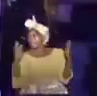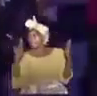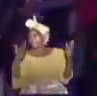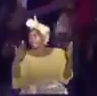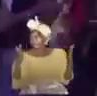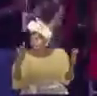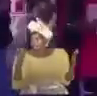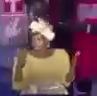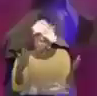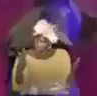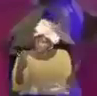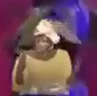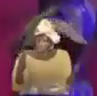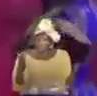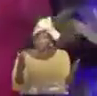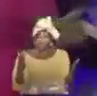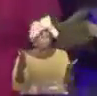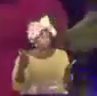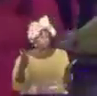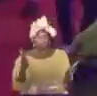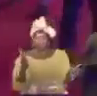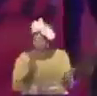you. Hallelujah.